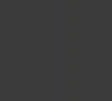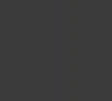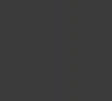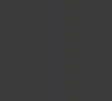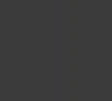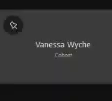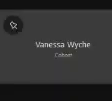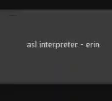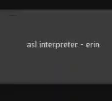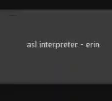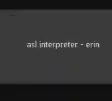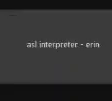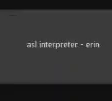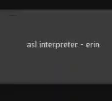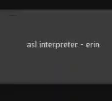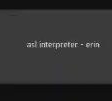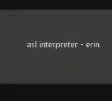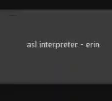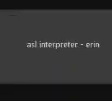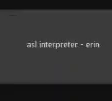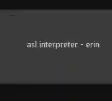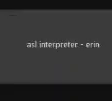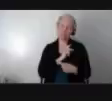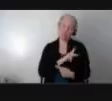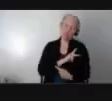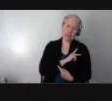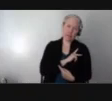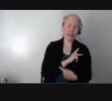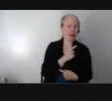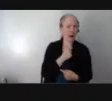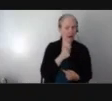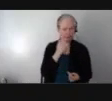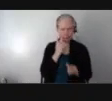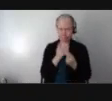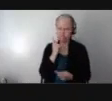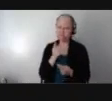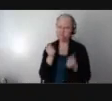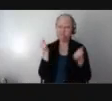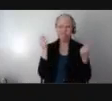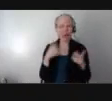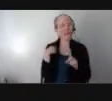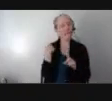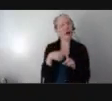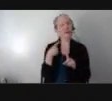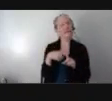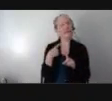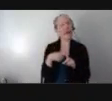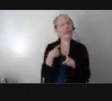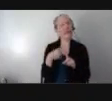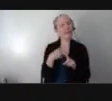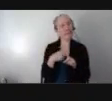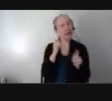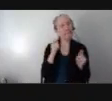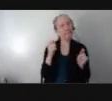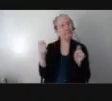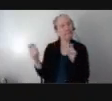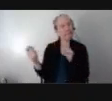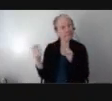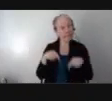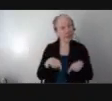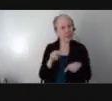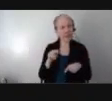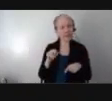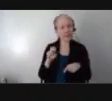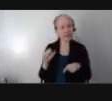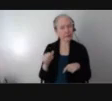So myself personally, I've seen lots of positive growth within NASA, and from